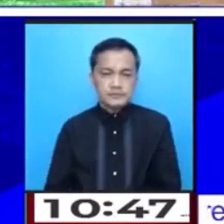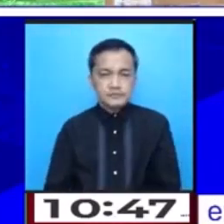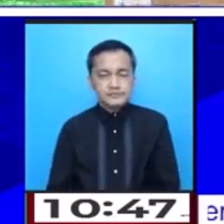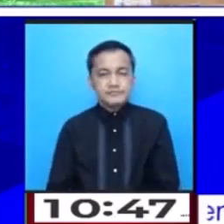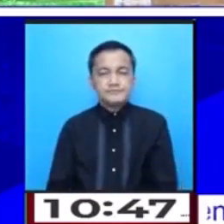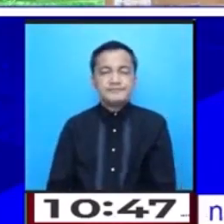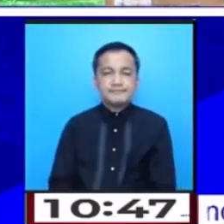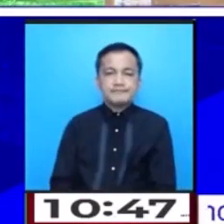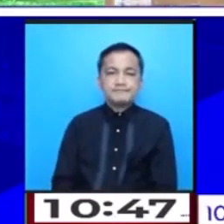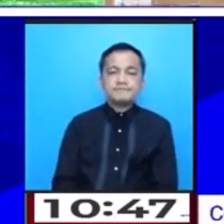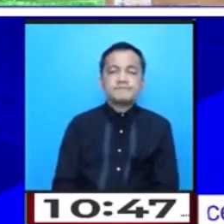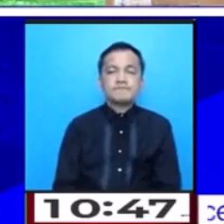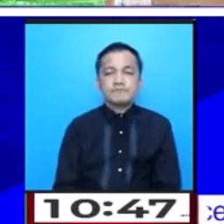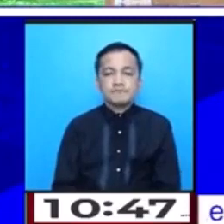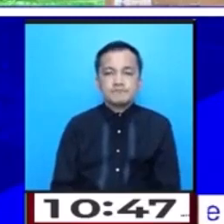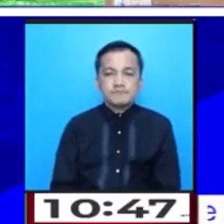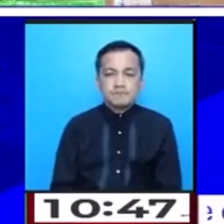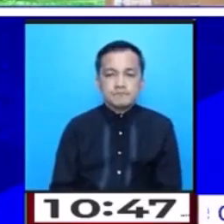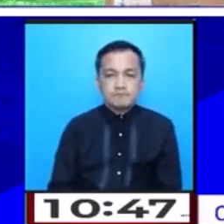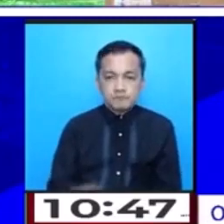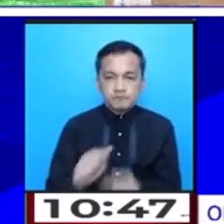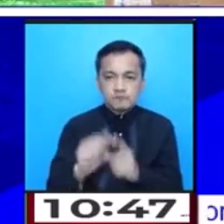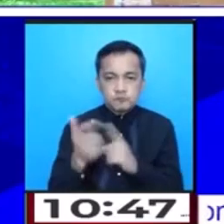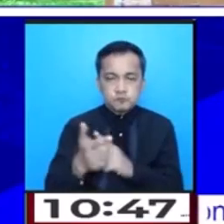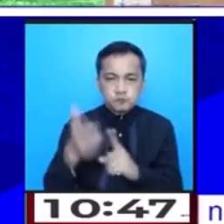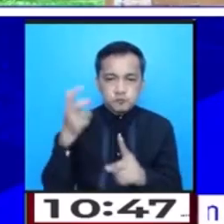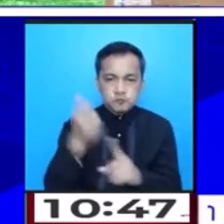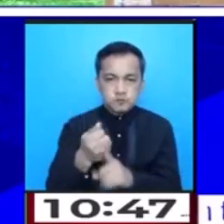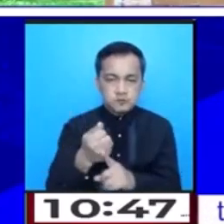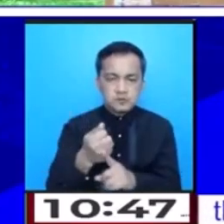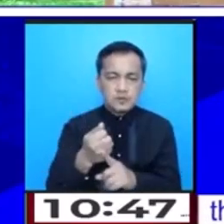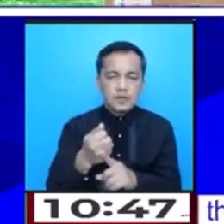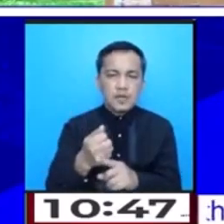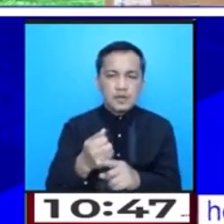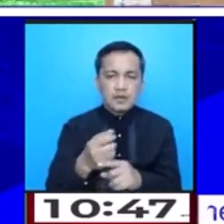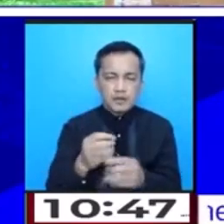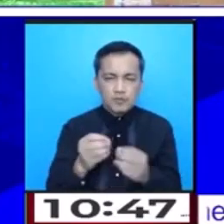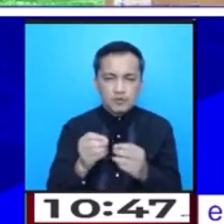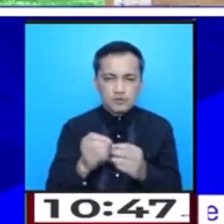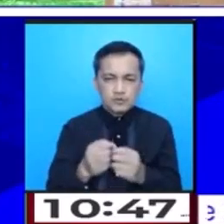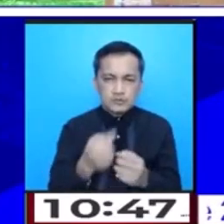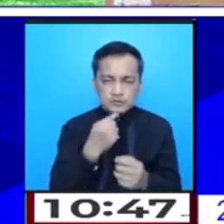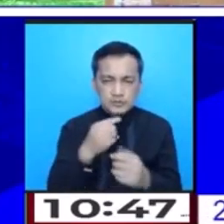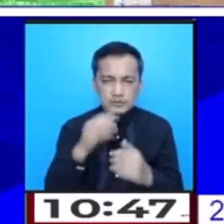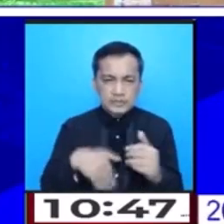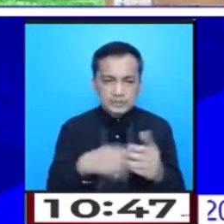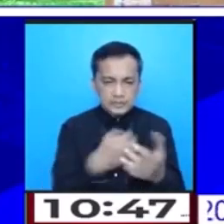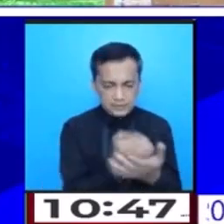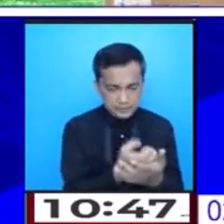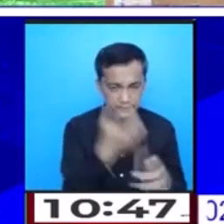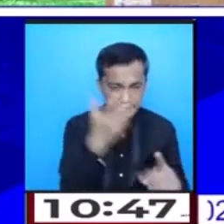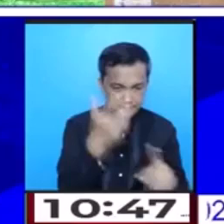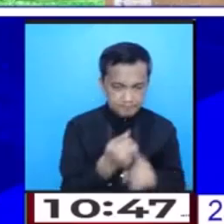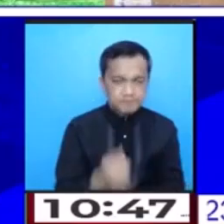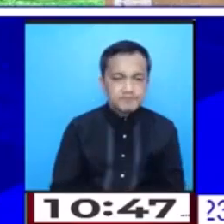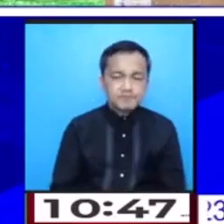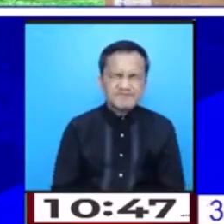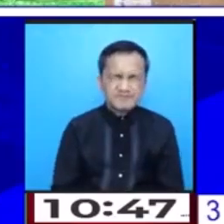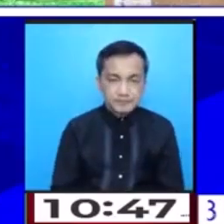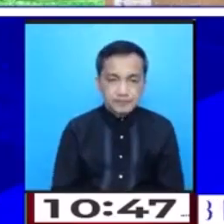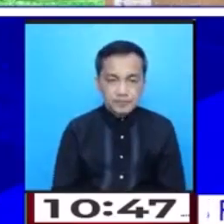implications are more serious than the economic ones, I think. But the other part of the El Nino